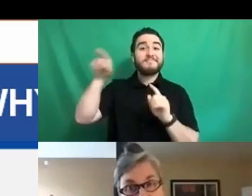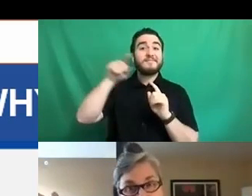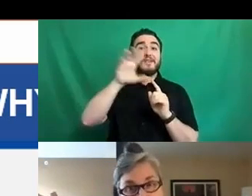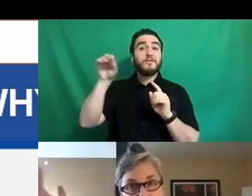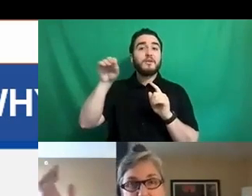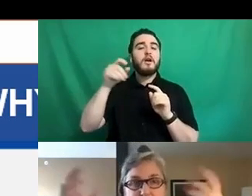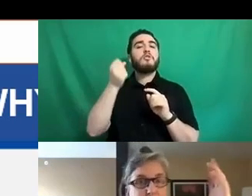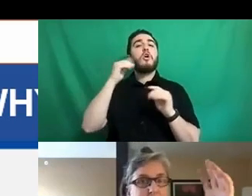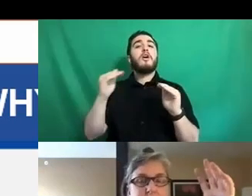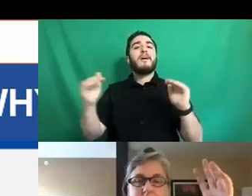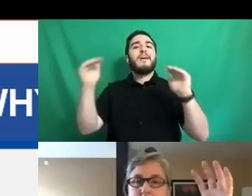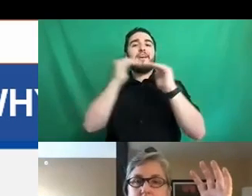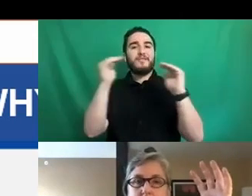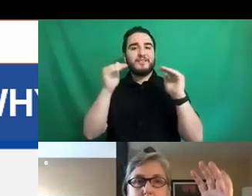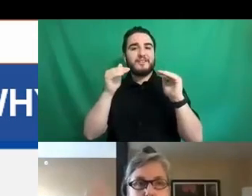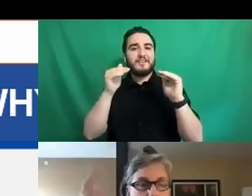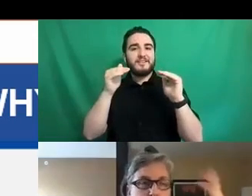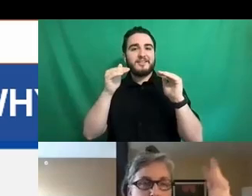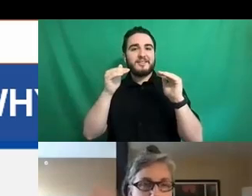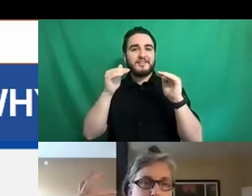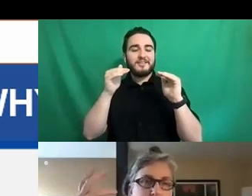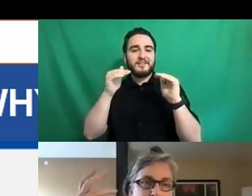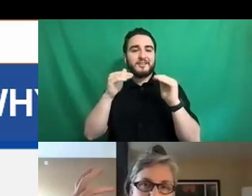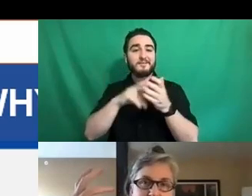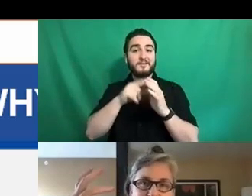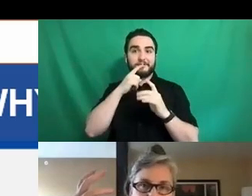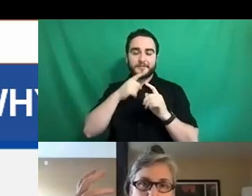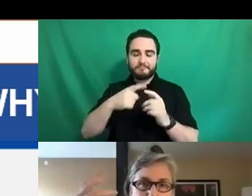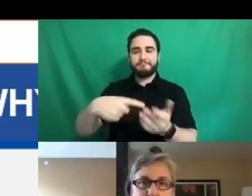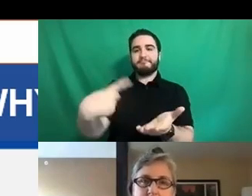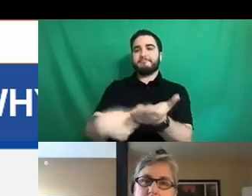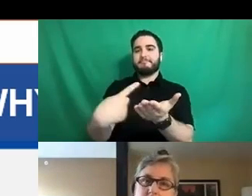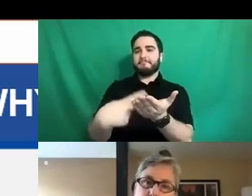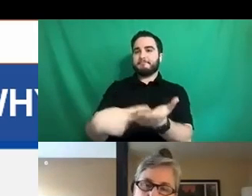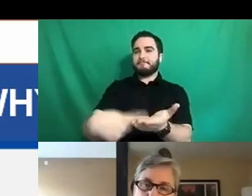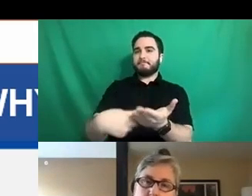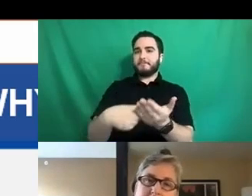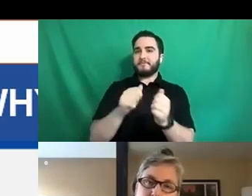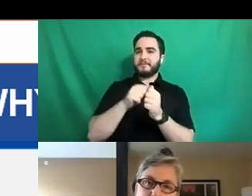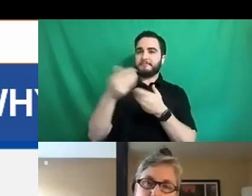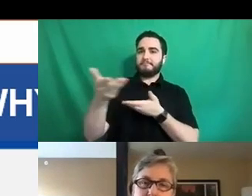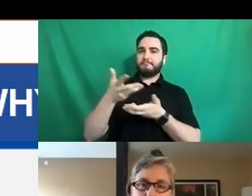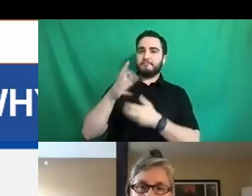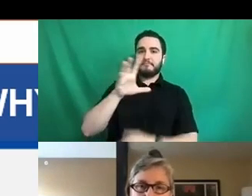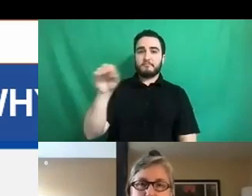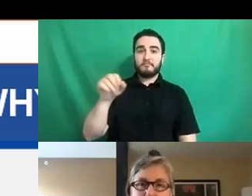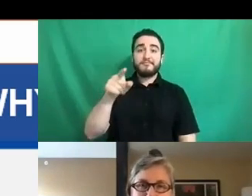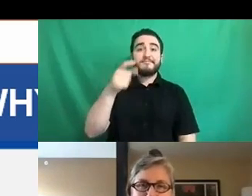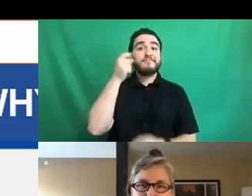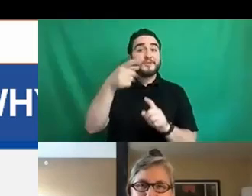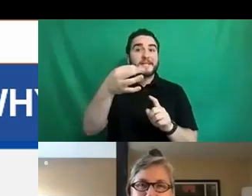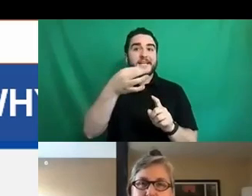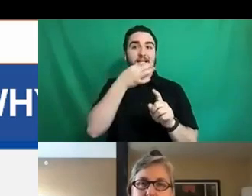equity, and inclusion. So it's much more in the forefront of dialogue with companies. You are an expert in helping them get